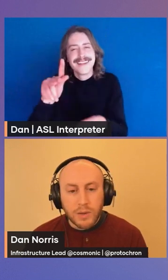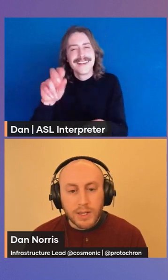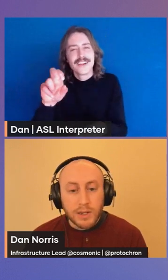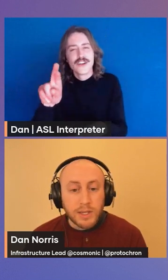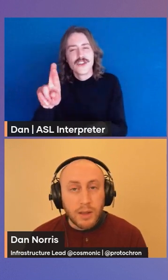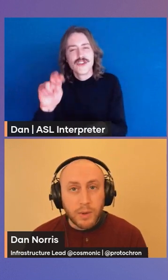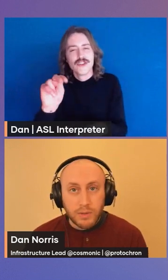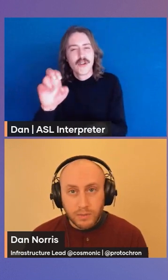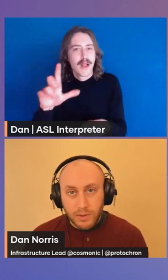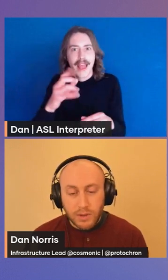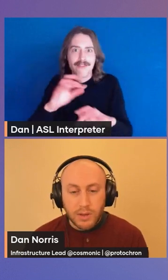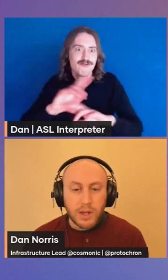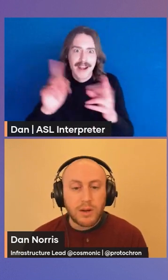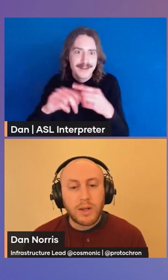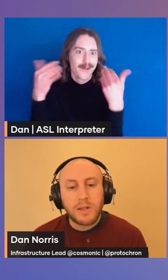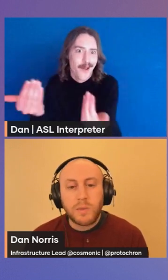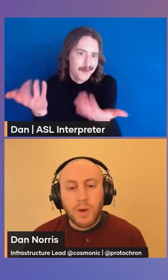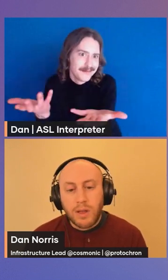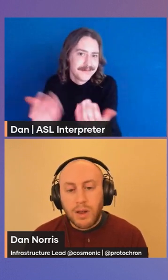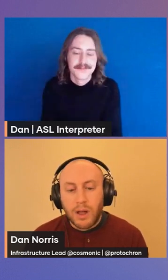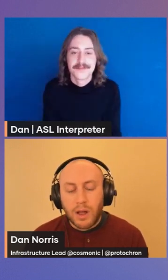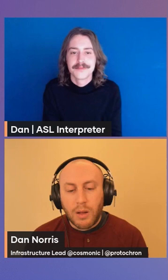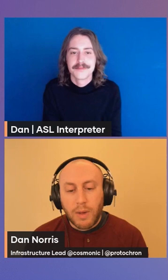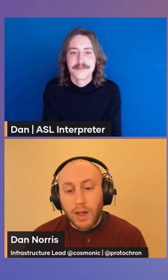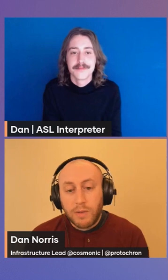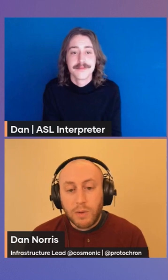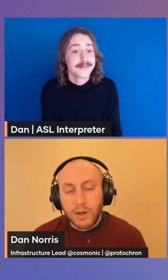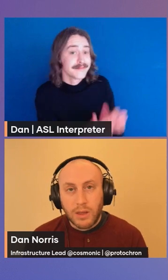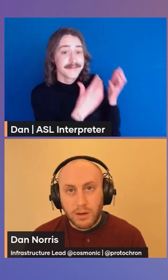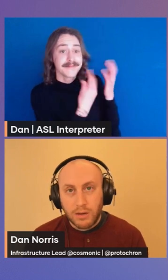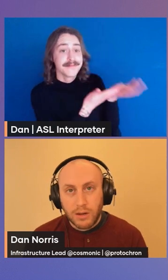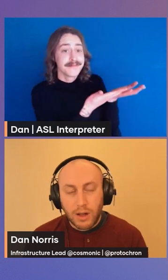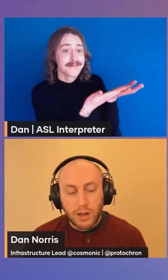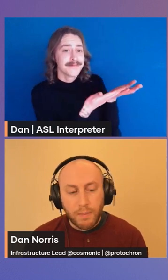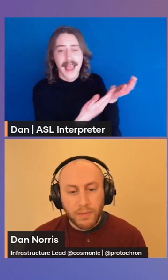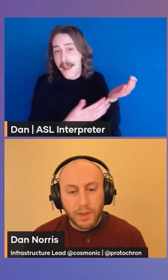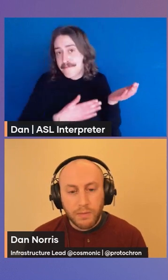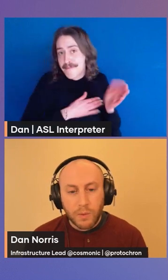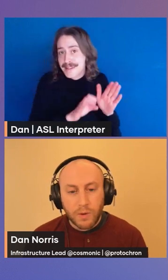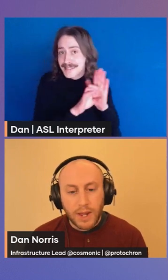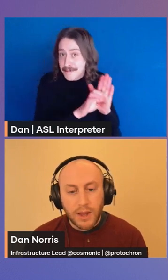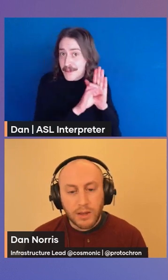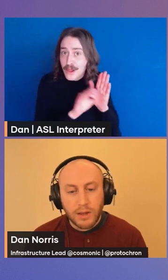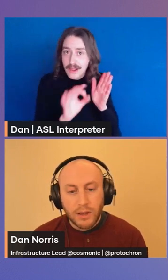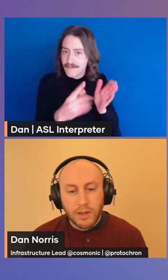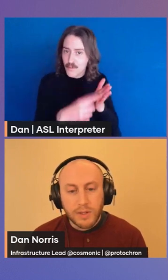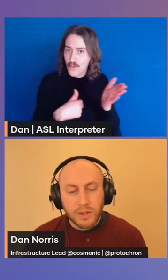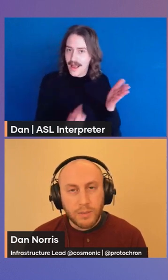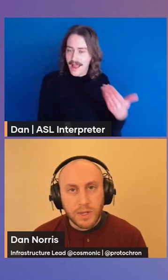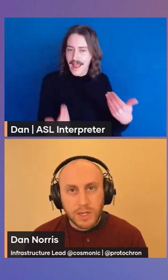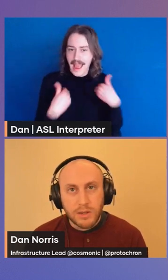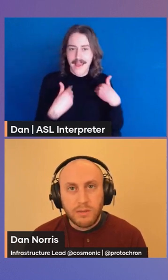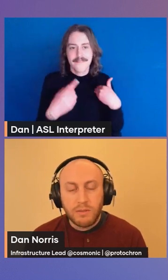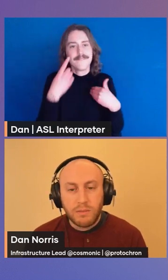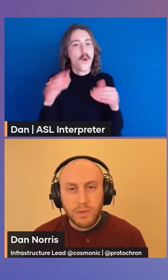So as an example, here is what I've thrown together for a systemd unit